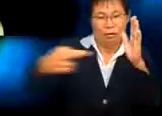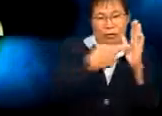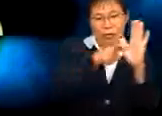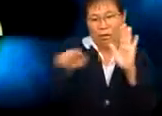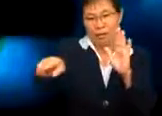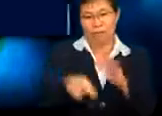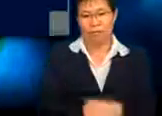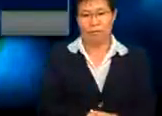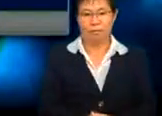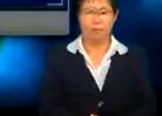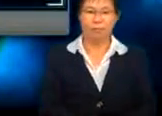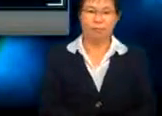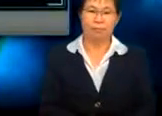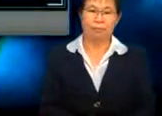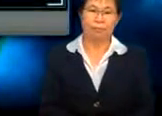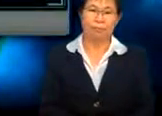reflected.